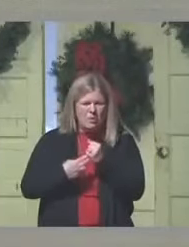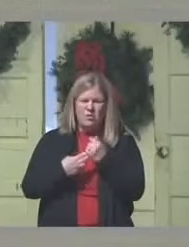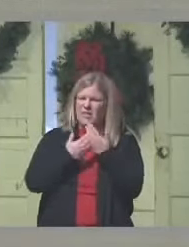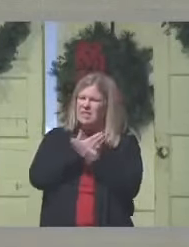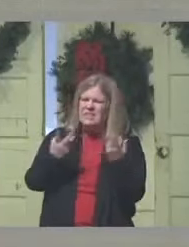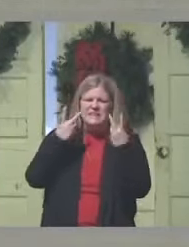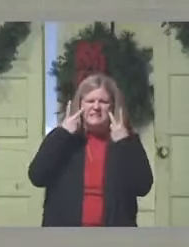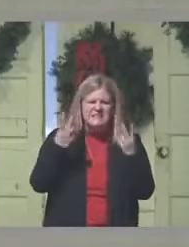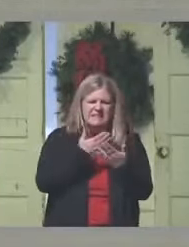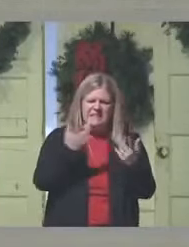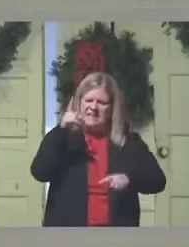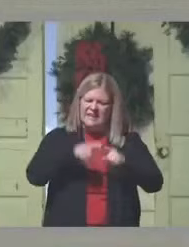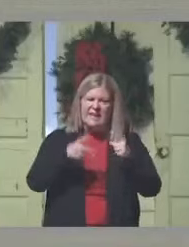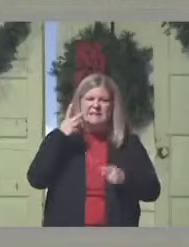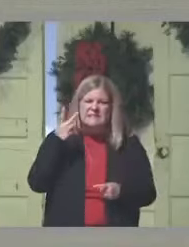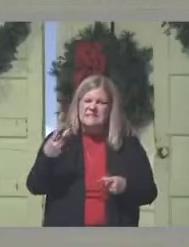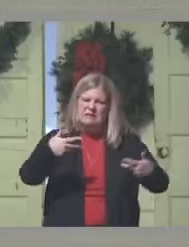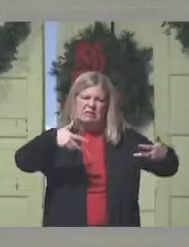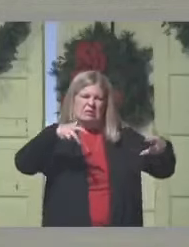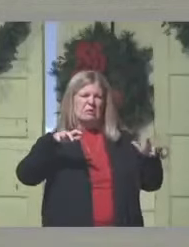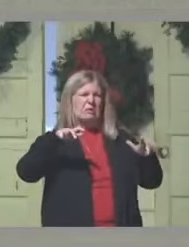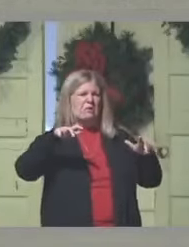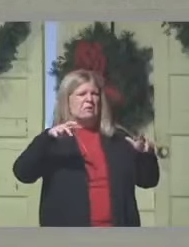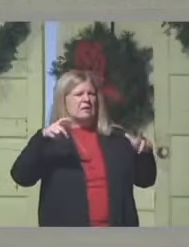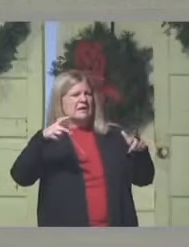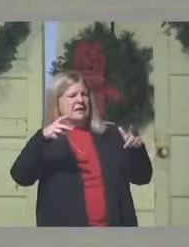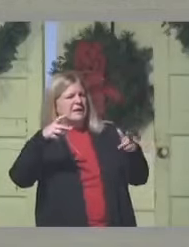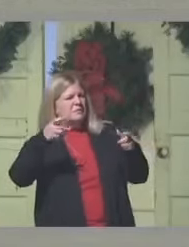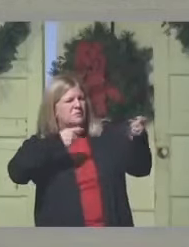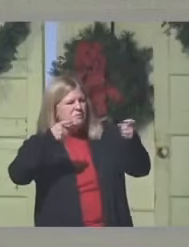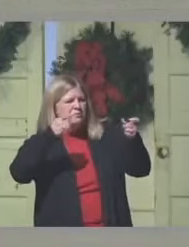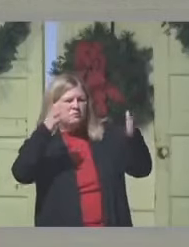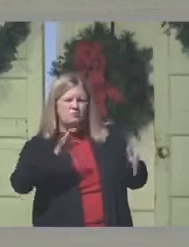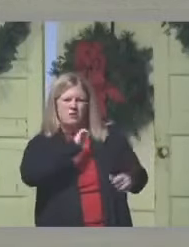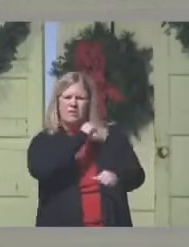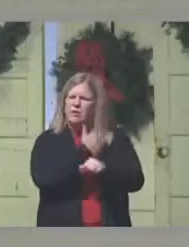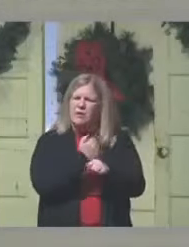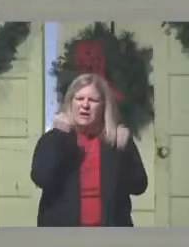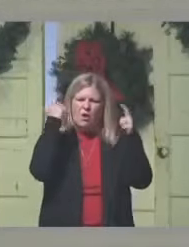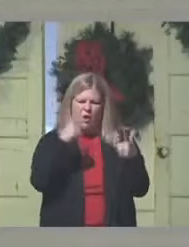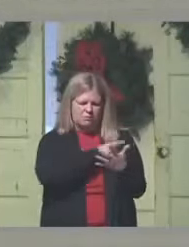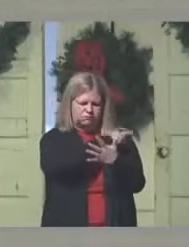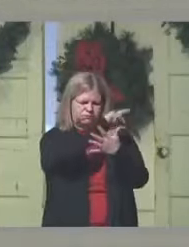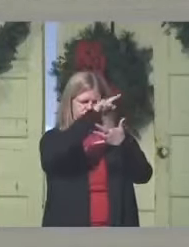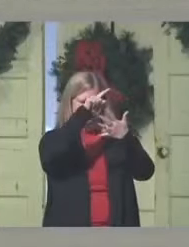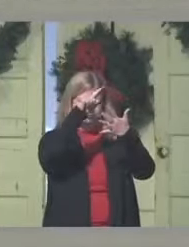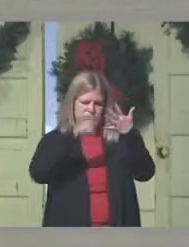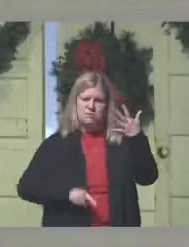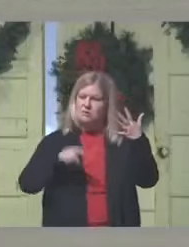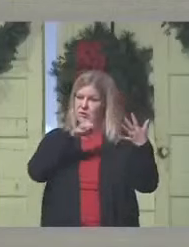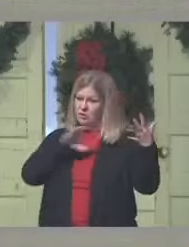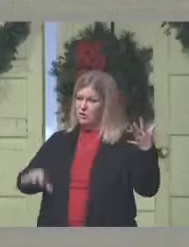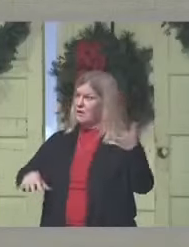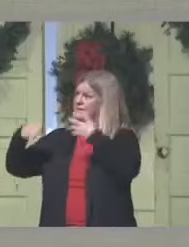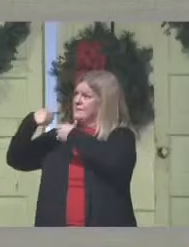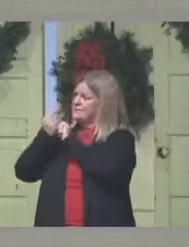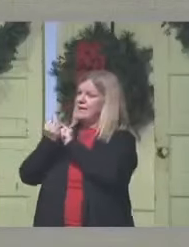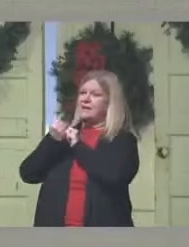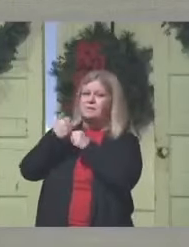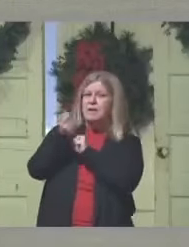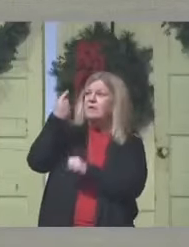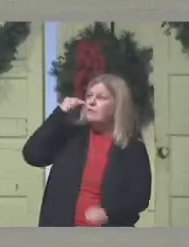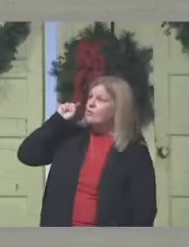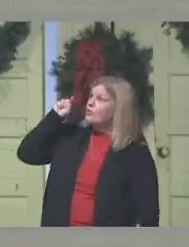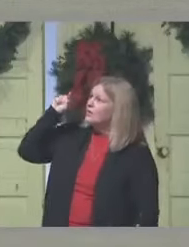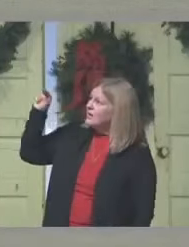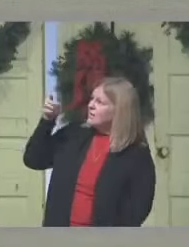visible and invisible, whether thrones or dominions or rulers or authorities? All things have been created by Christ and for Christ.